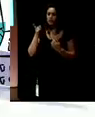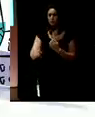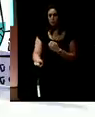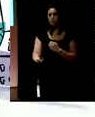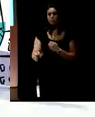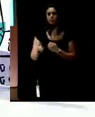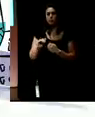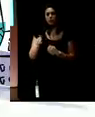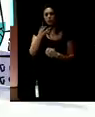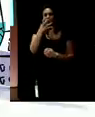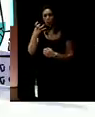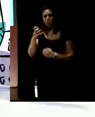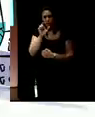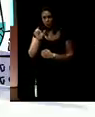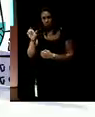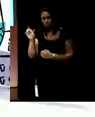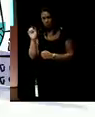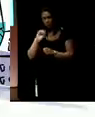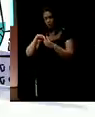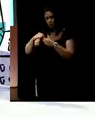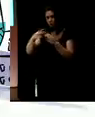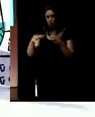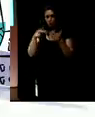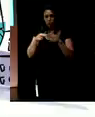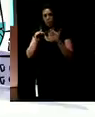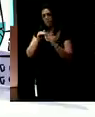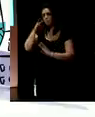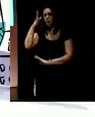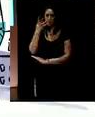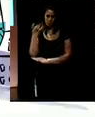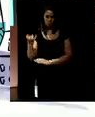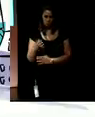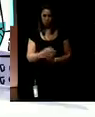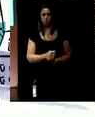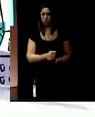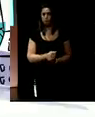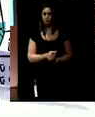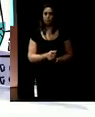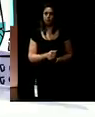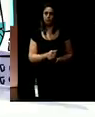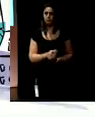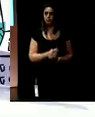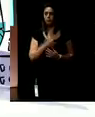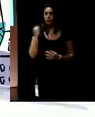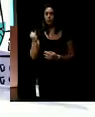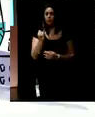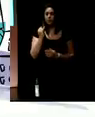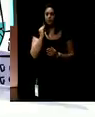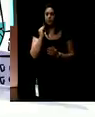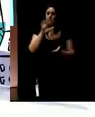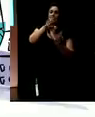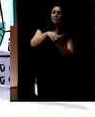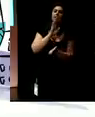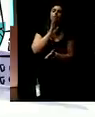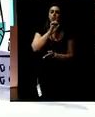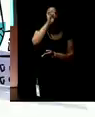and territories, and we have more than 400 members in the operating system. Its head office in